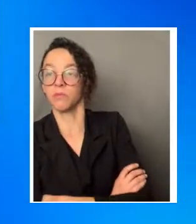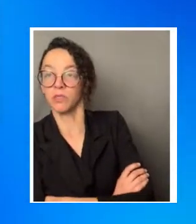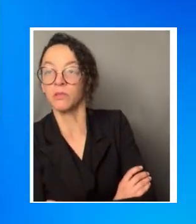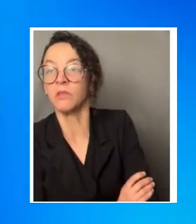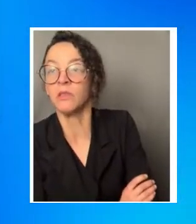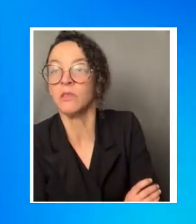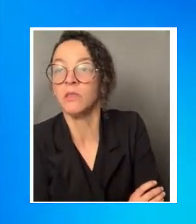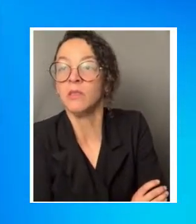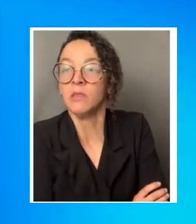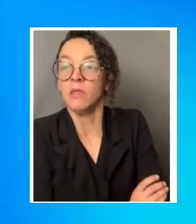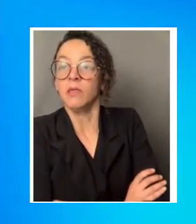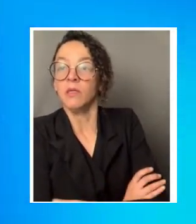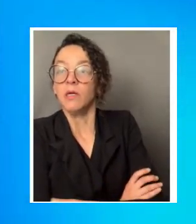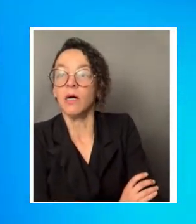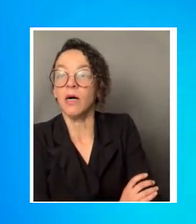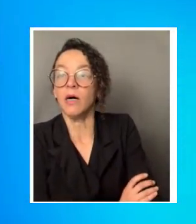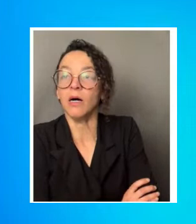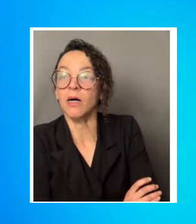poll.